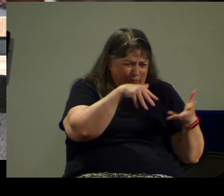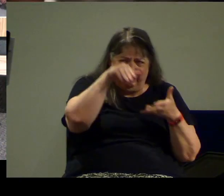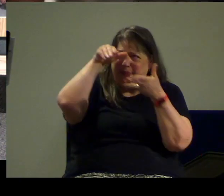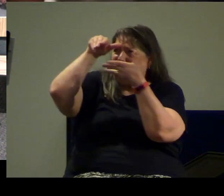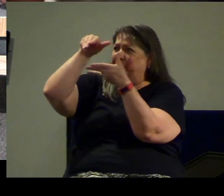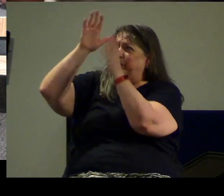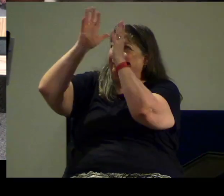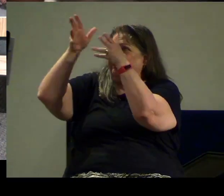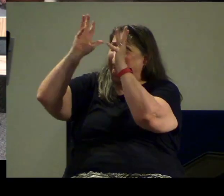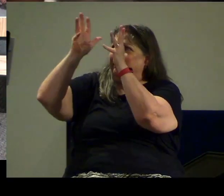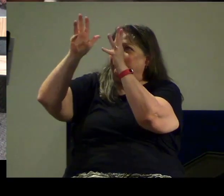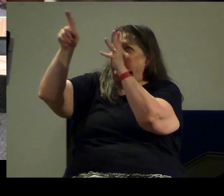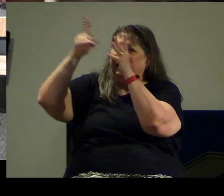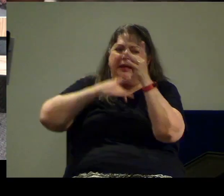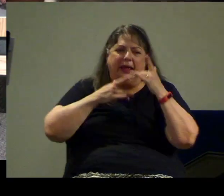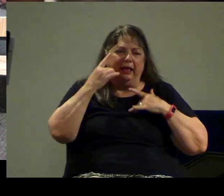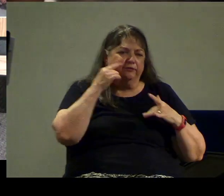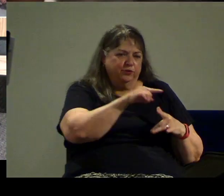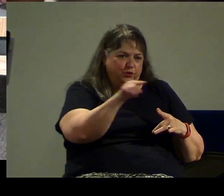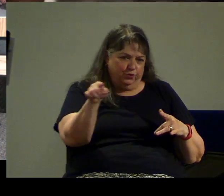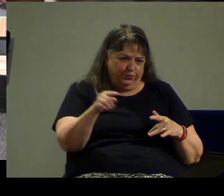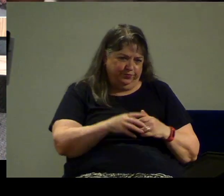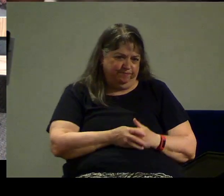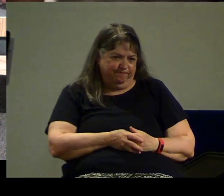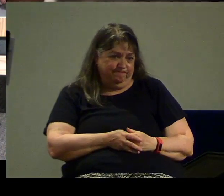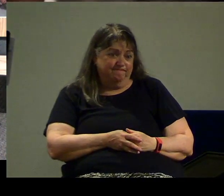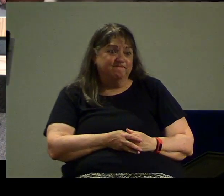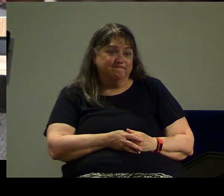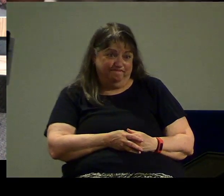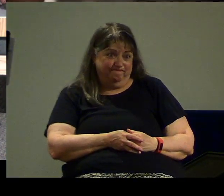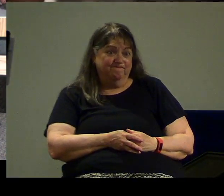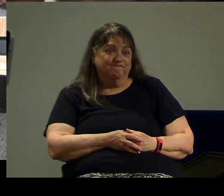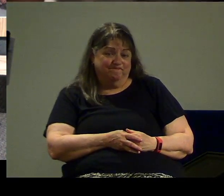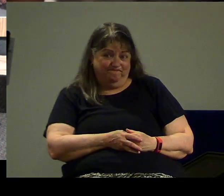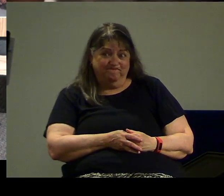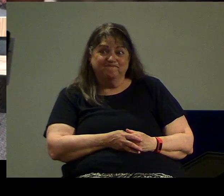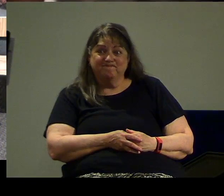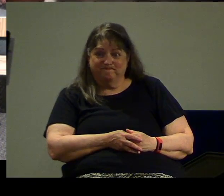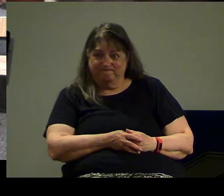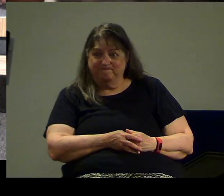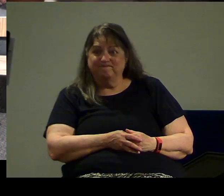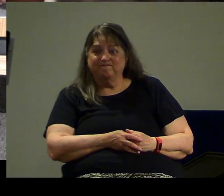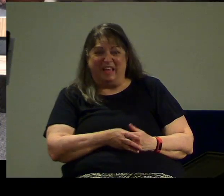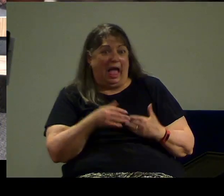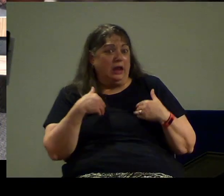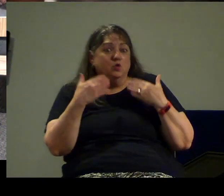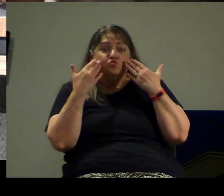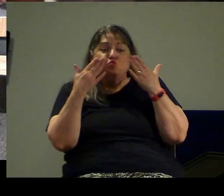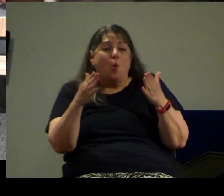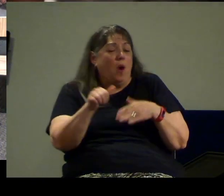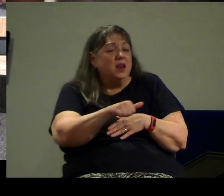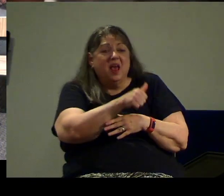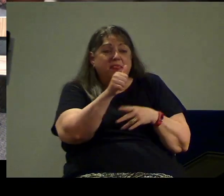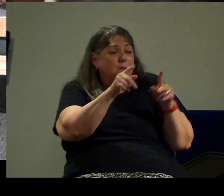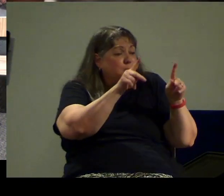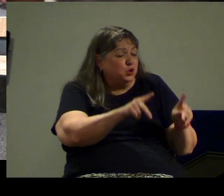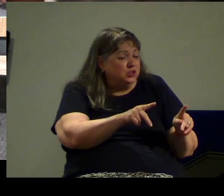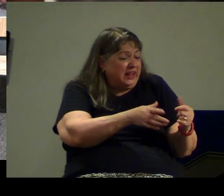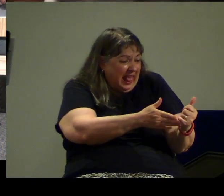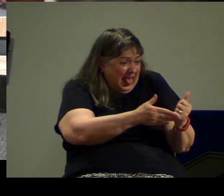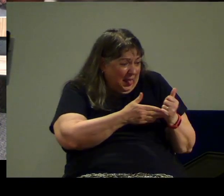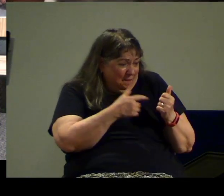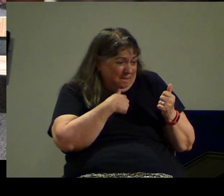he careth for you. I don't know anyone else in this world who can do for me what God can